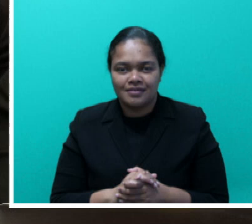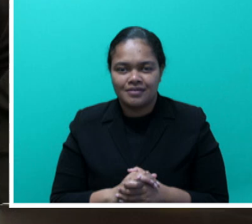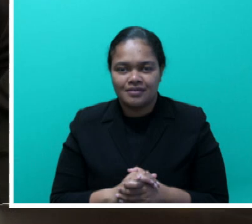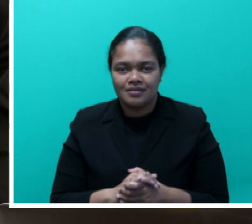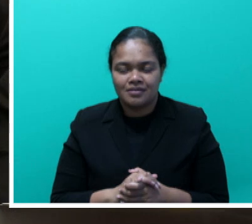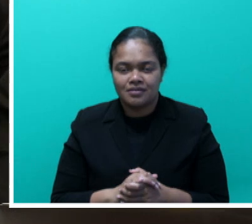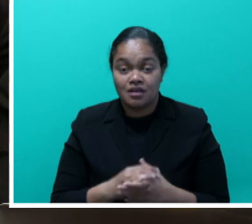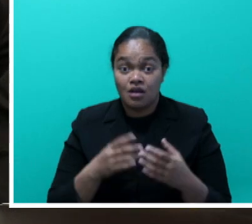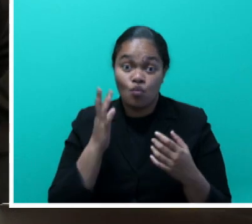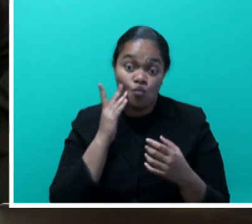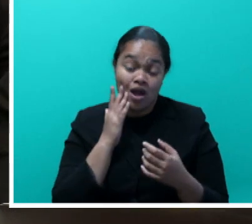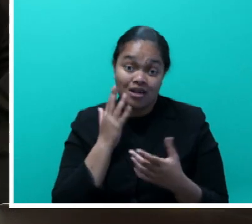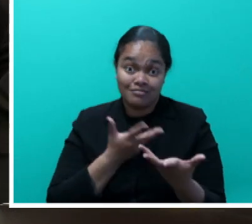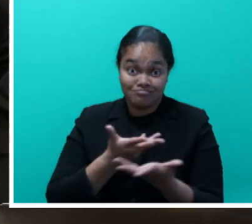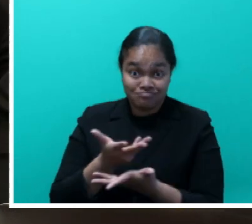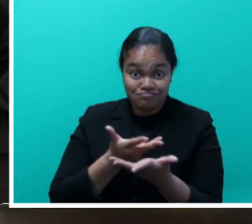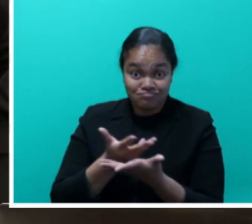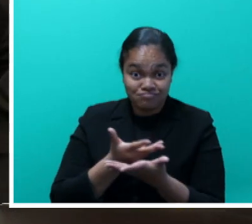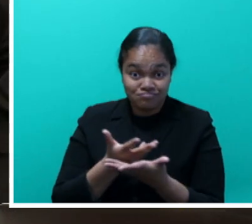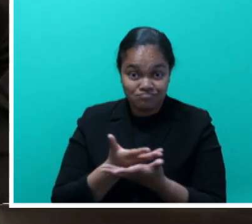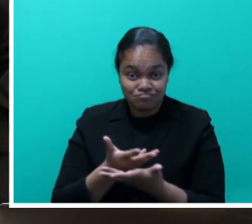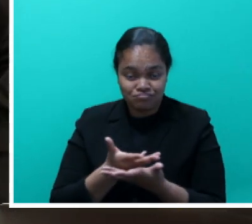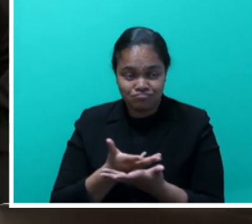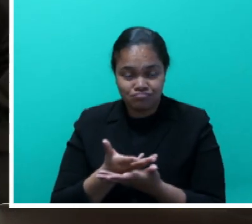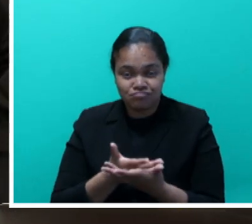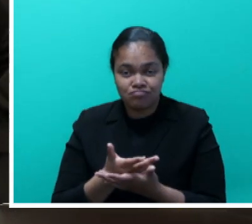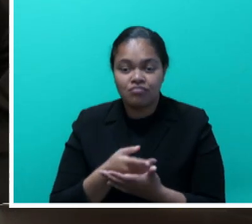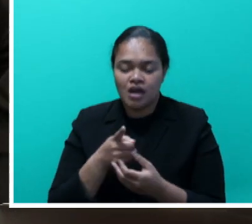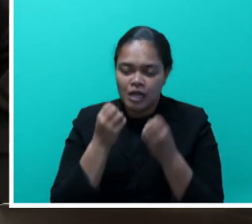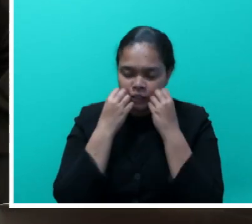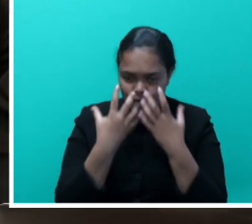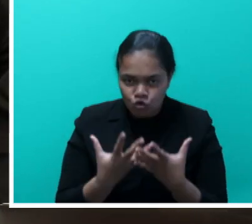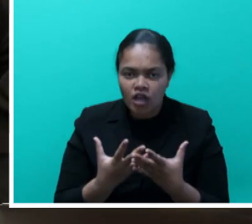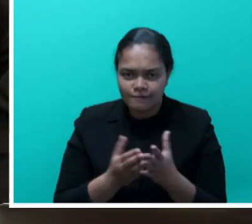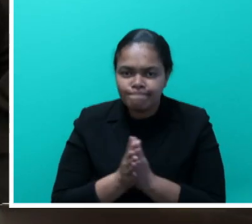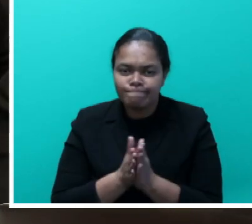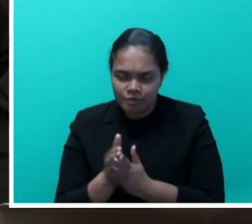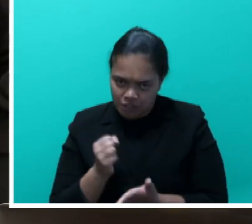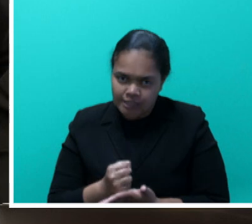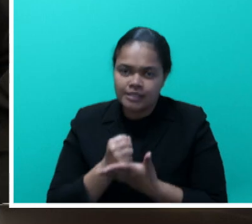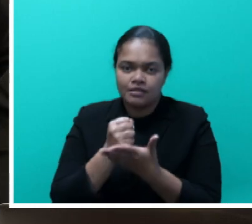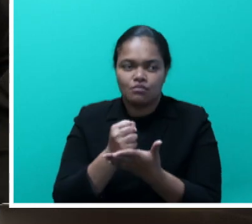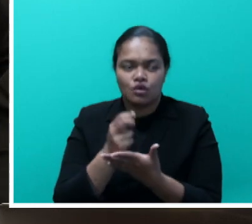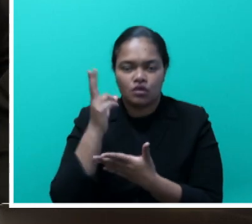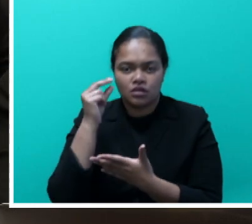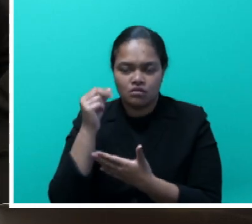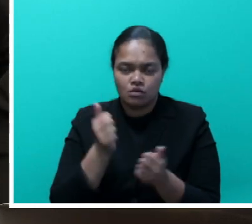During the consultations, Fijian has expressed their support for the Itaukei administrations to